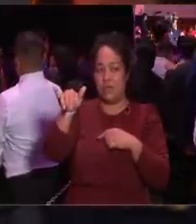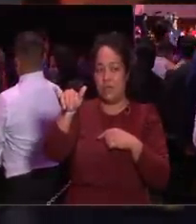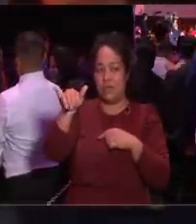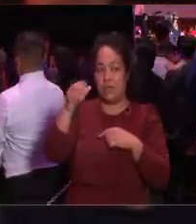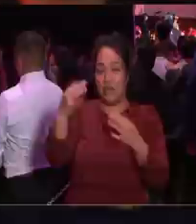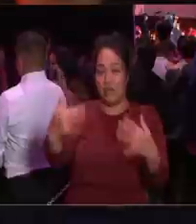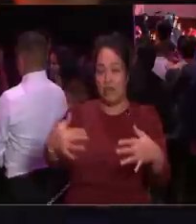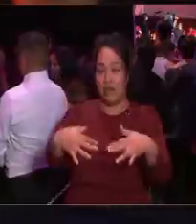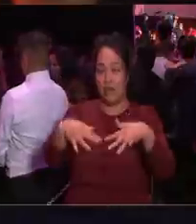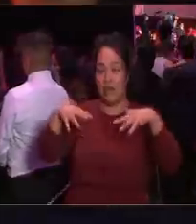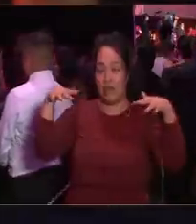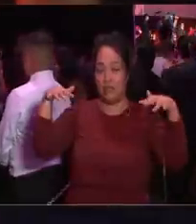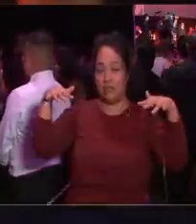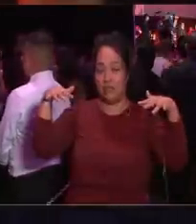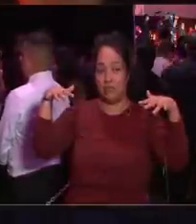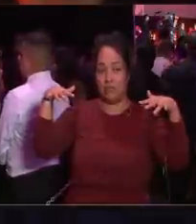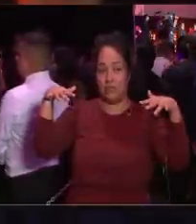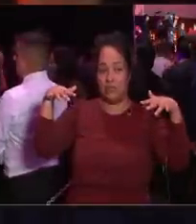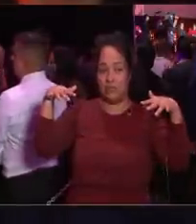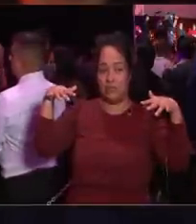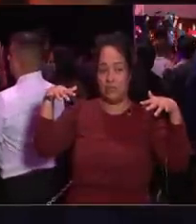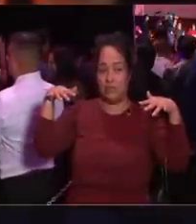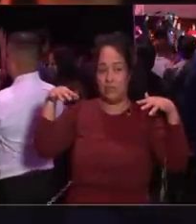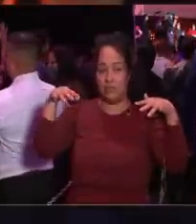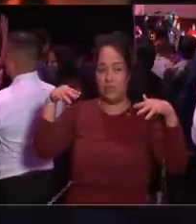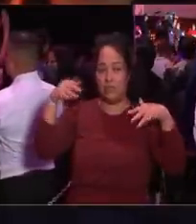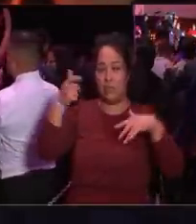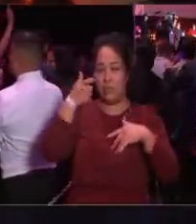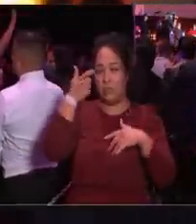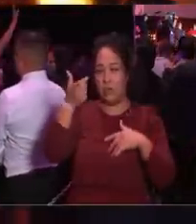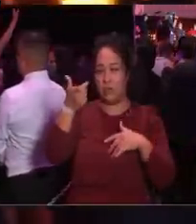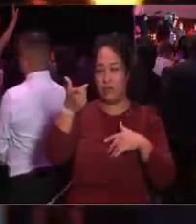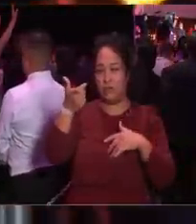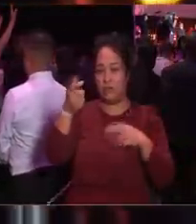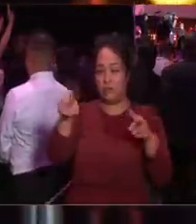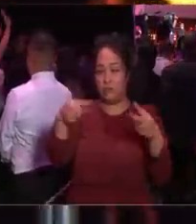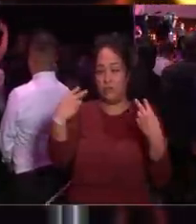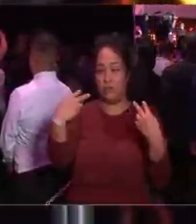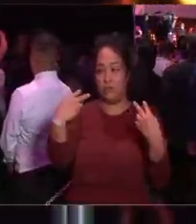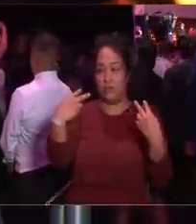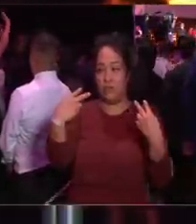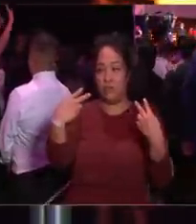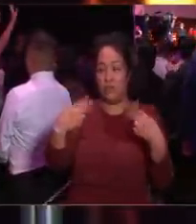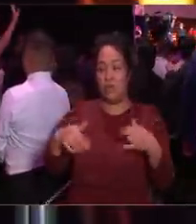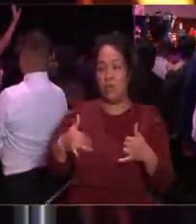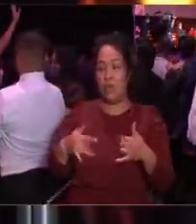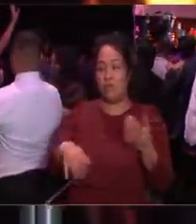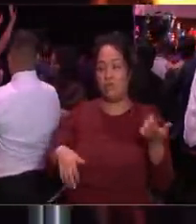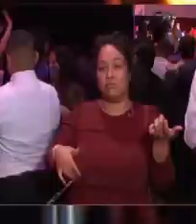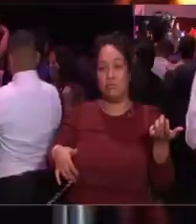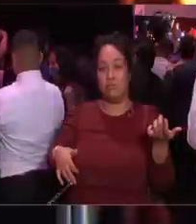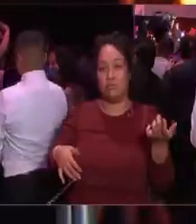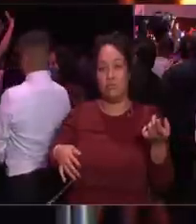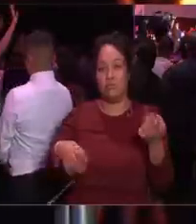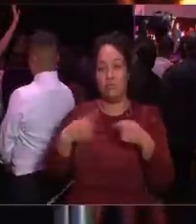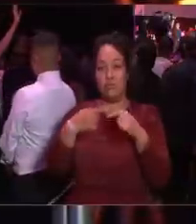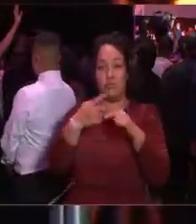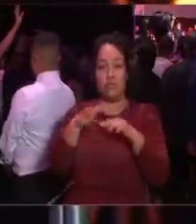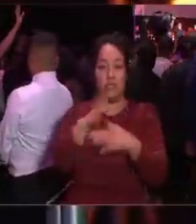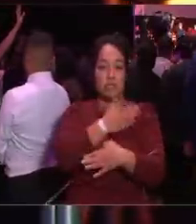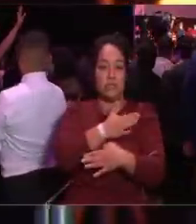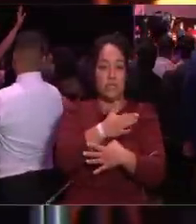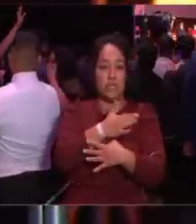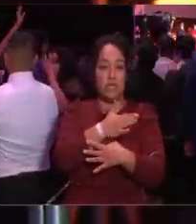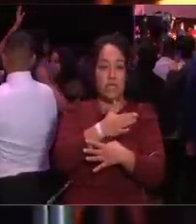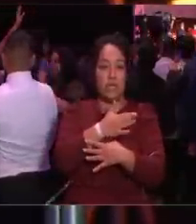the audience, el que te está mirando, the one that's watching, when you play the guitar, cuando toca la guitarra, when you guys sing, cuando